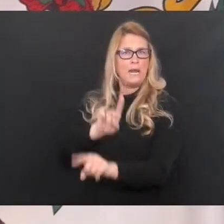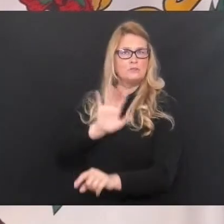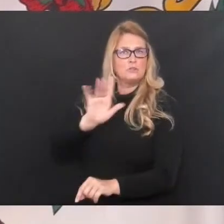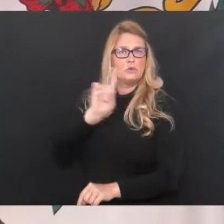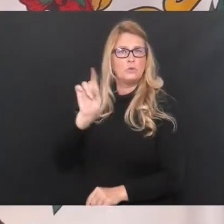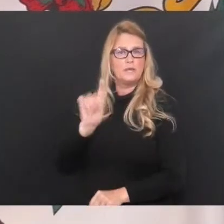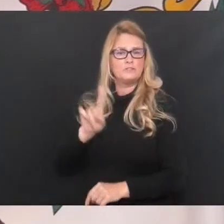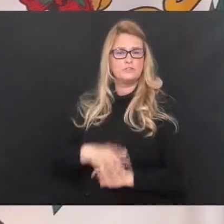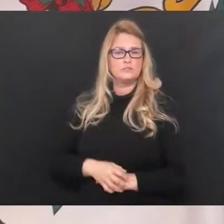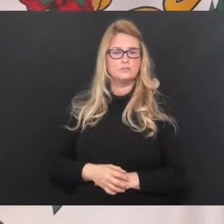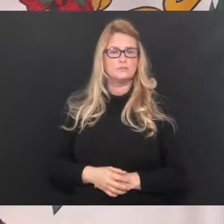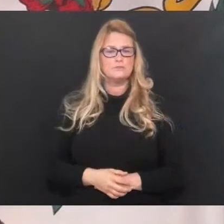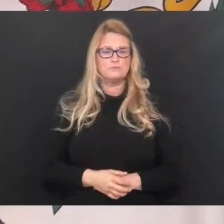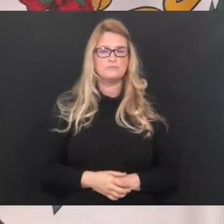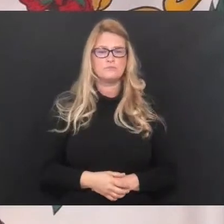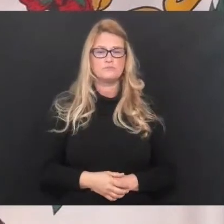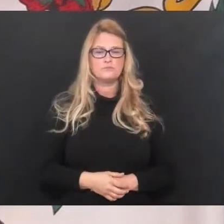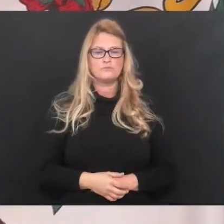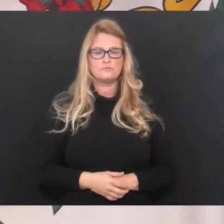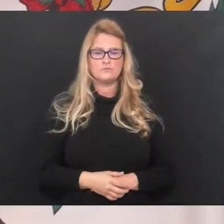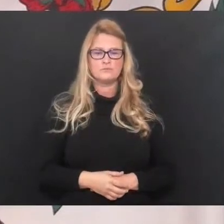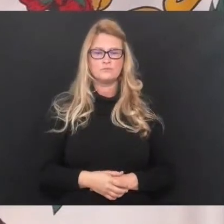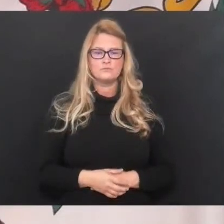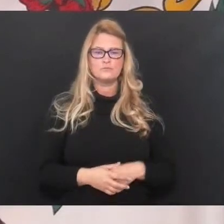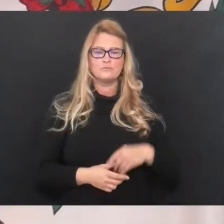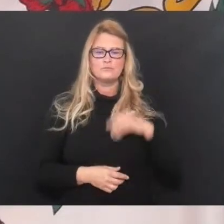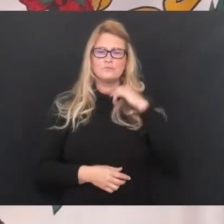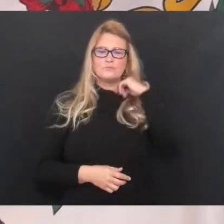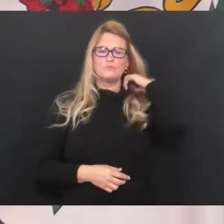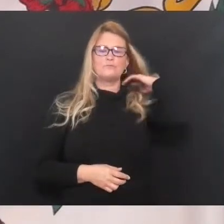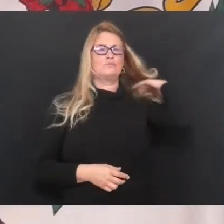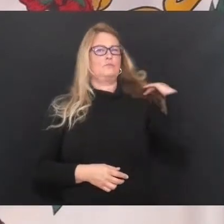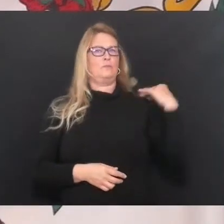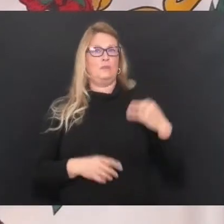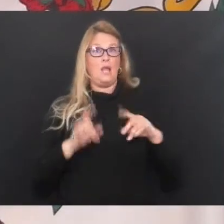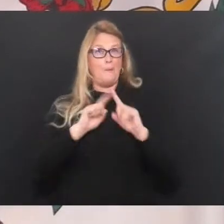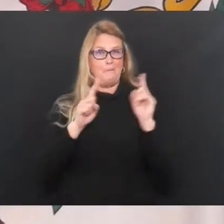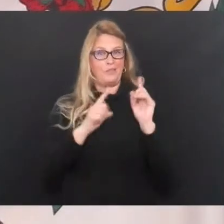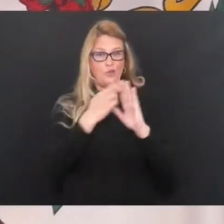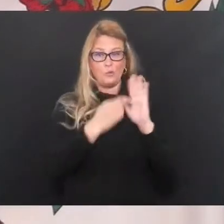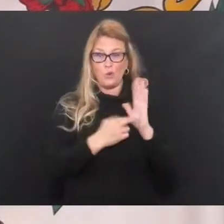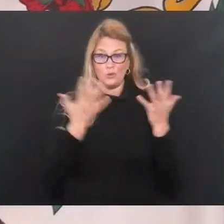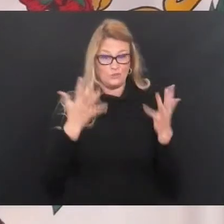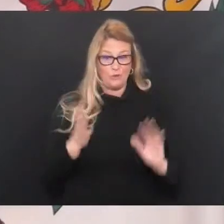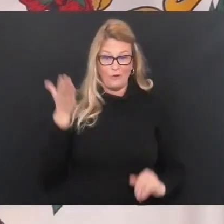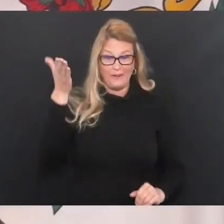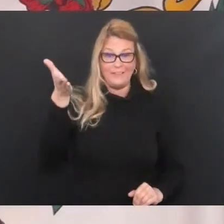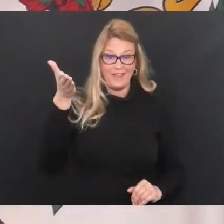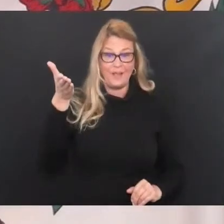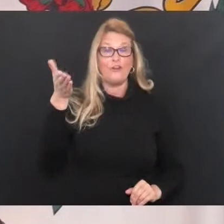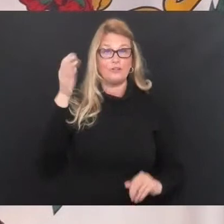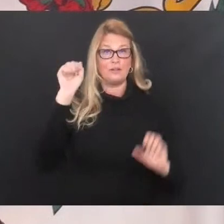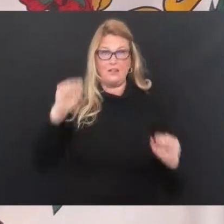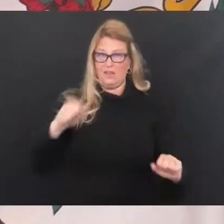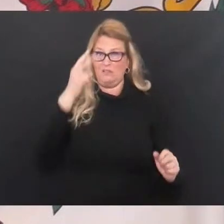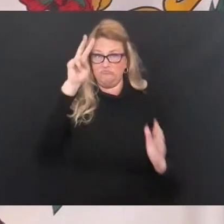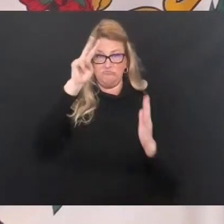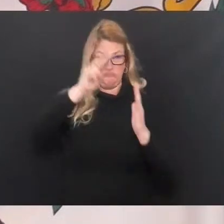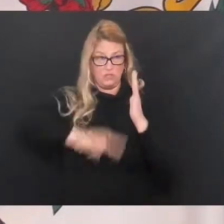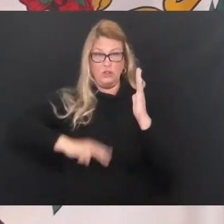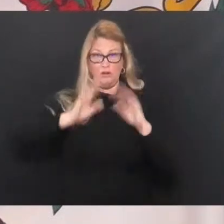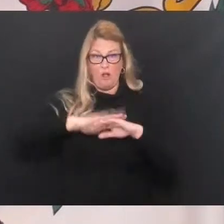But I think the guidance are already up and everything, and they can go and look. But if they